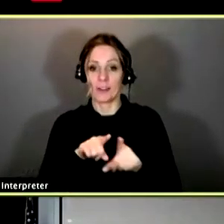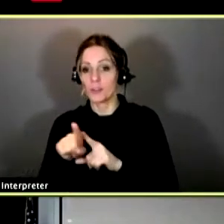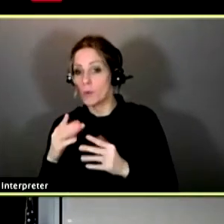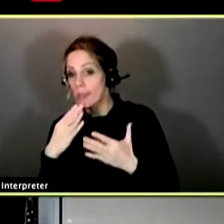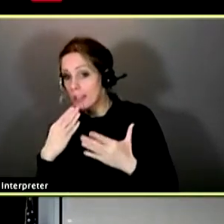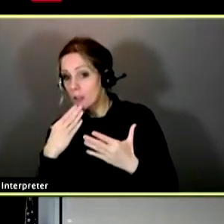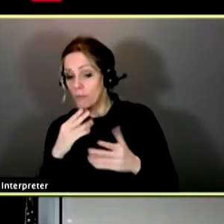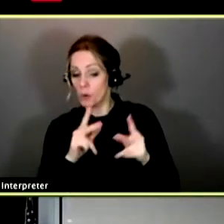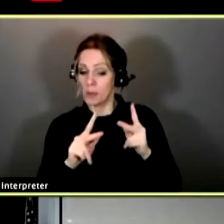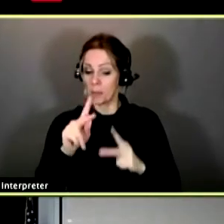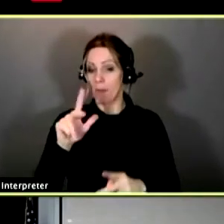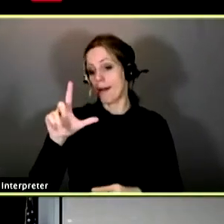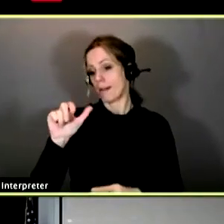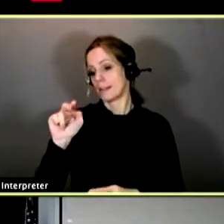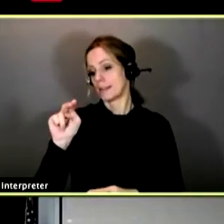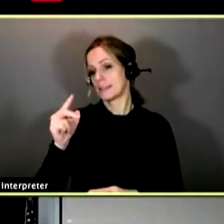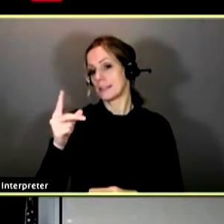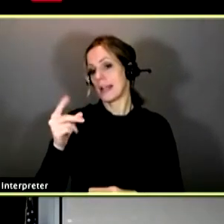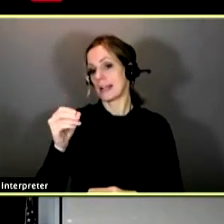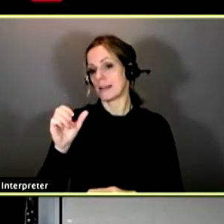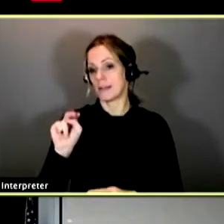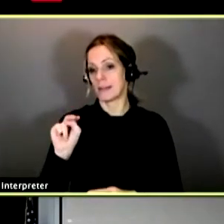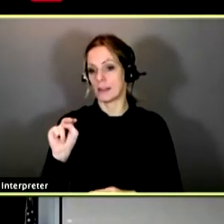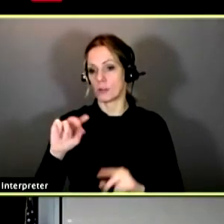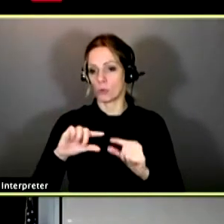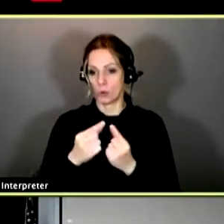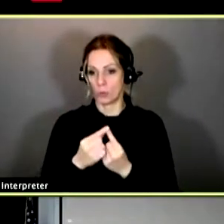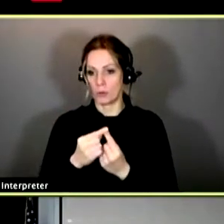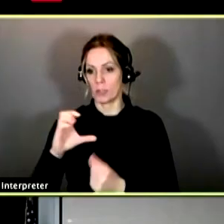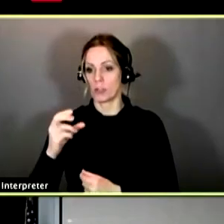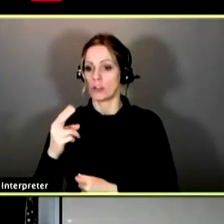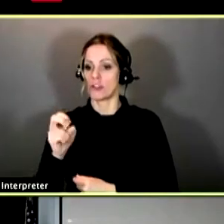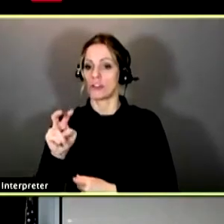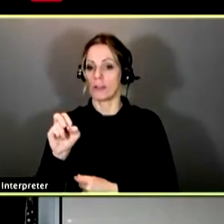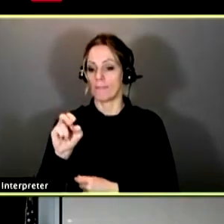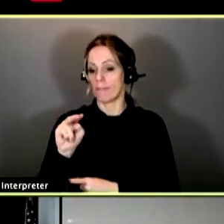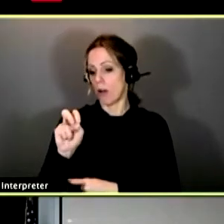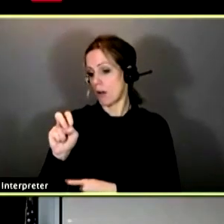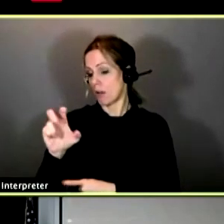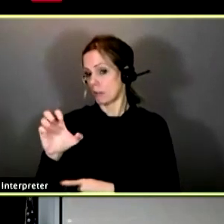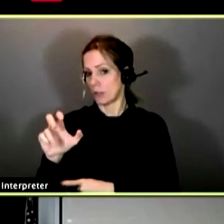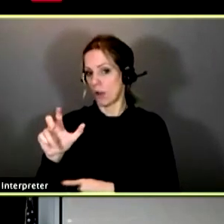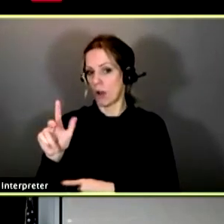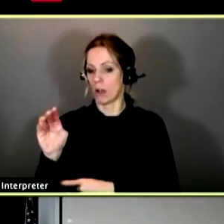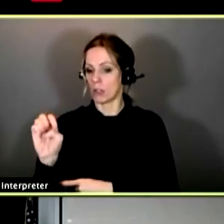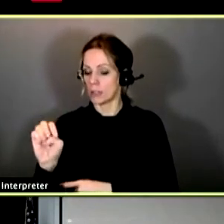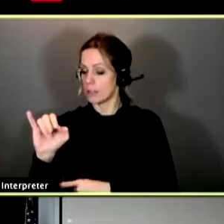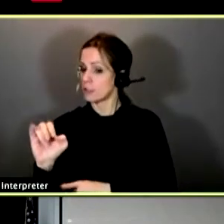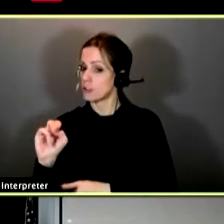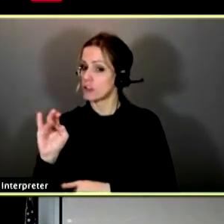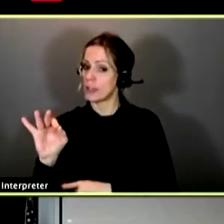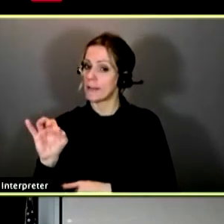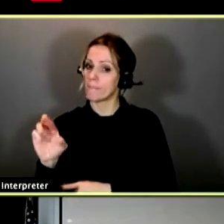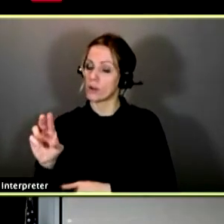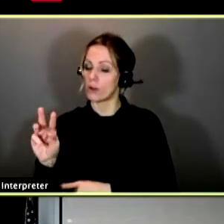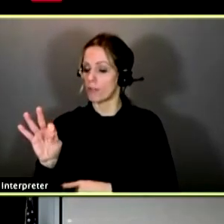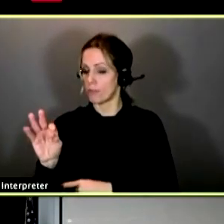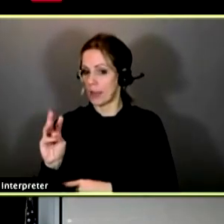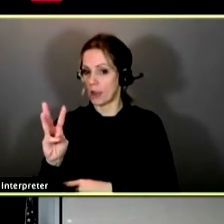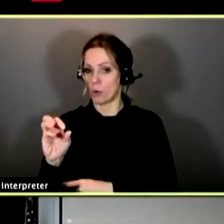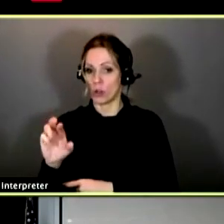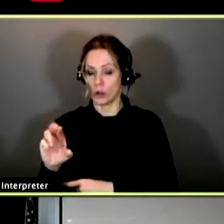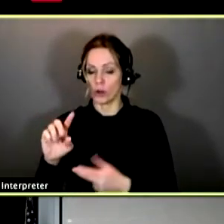Group, including Siobhan Locke, Jennifer Fowler, and lots of others who contributed. I want to thank my colleague Dante James for helping get